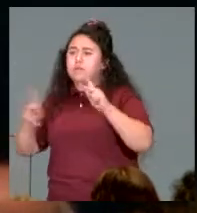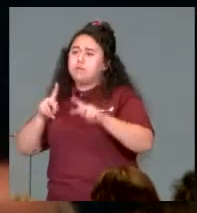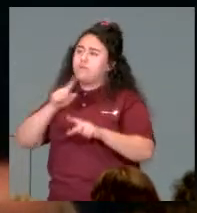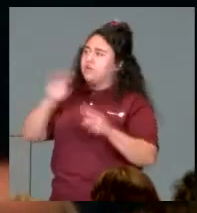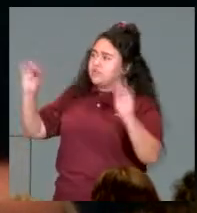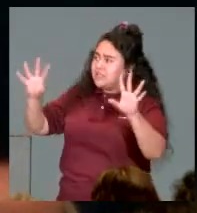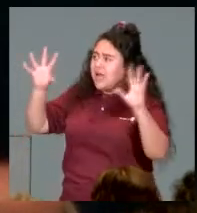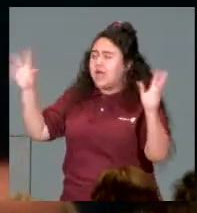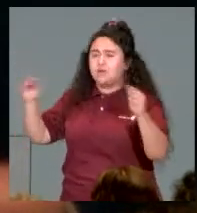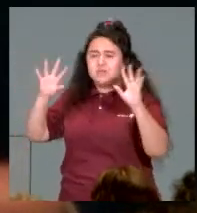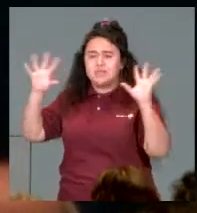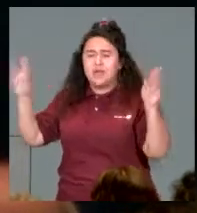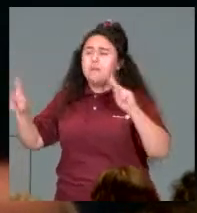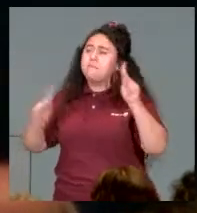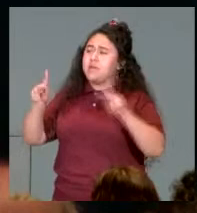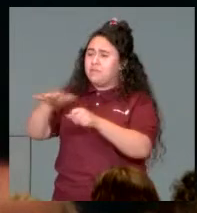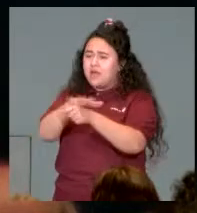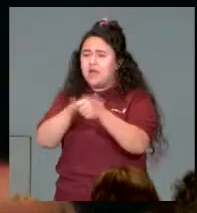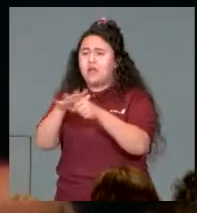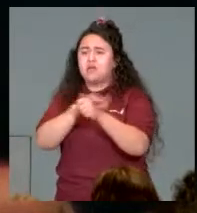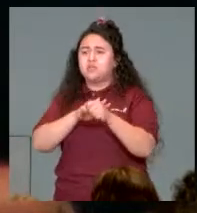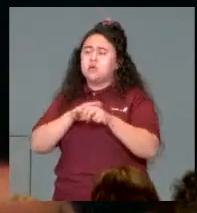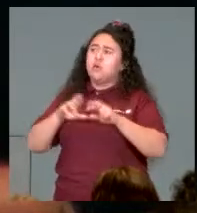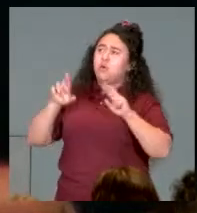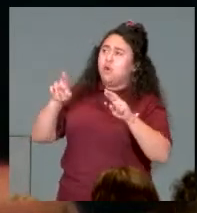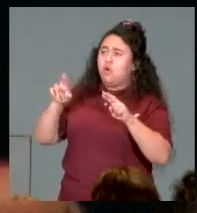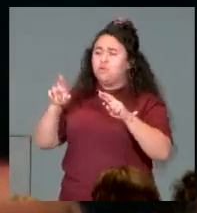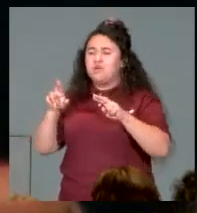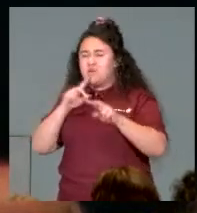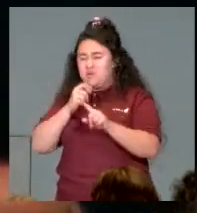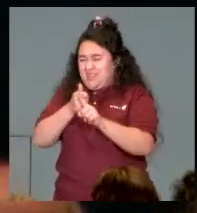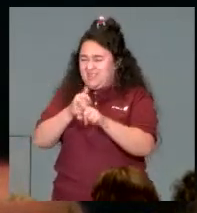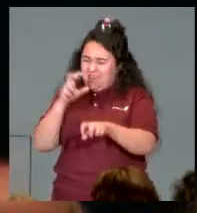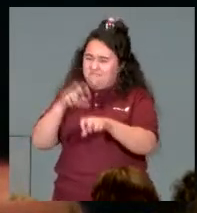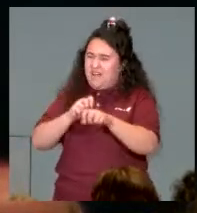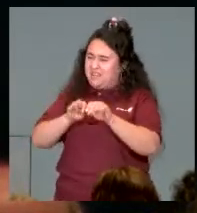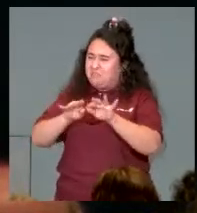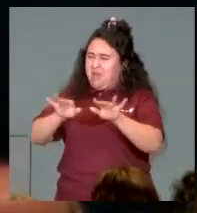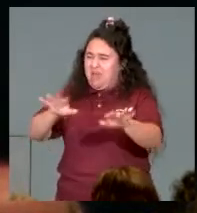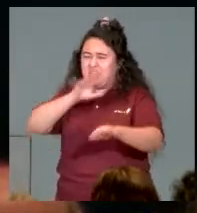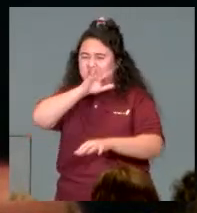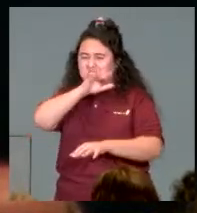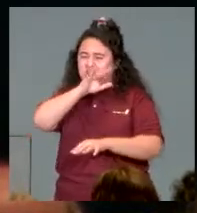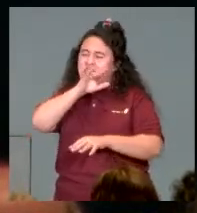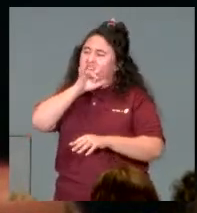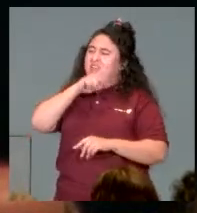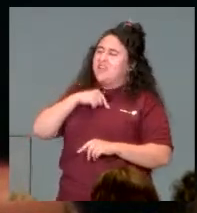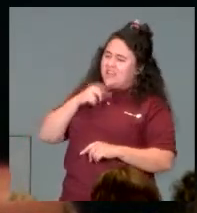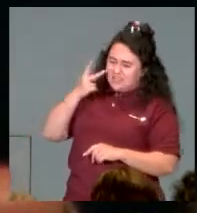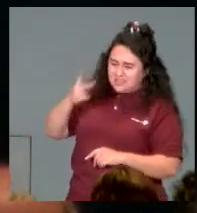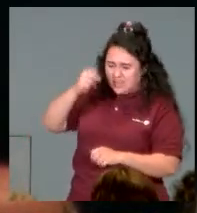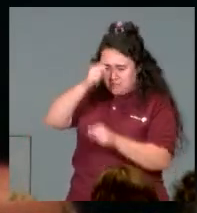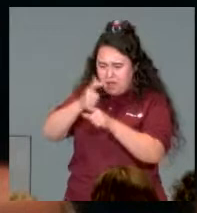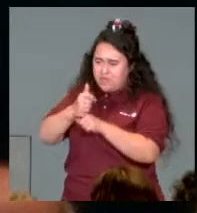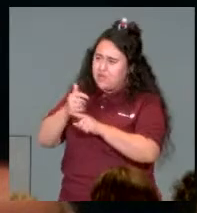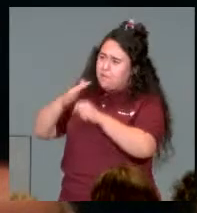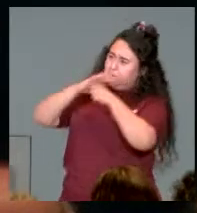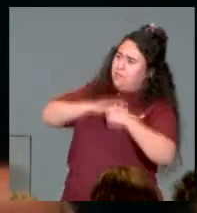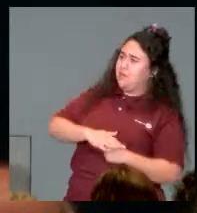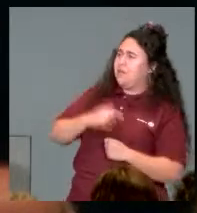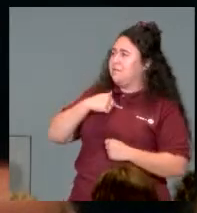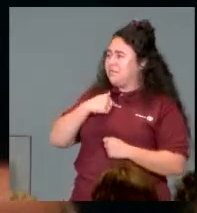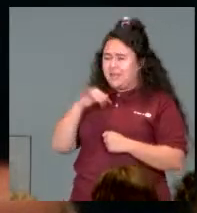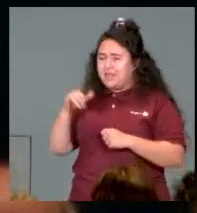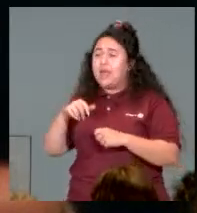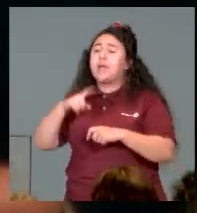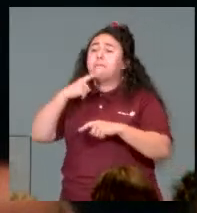These little societies, they wander together like hopeful drops of a virus. Citizen testaments bent on offering me a nation of breadwinners to hold me back like it's a Brinks. I